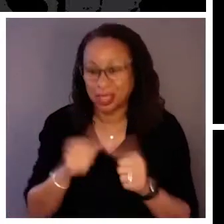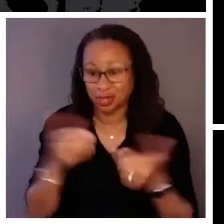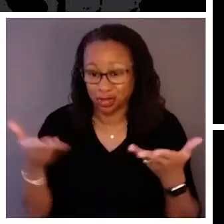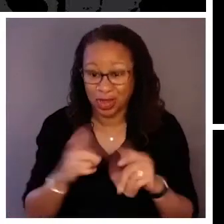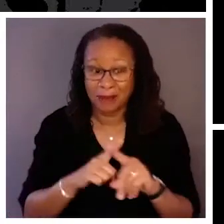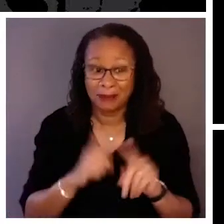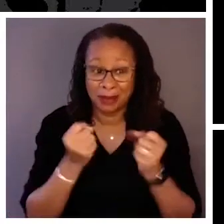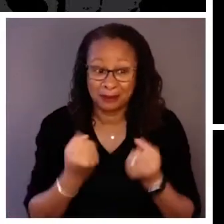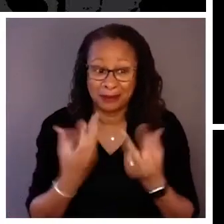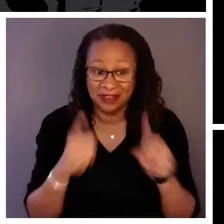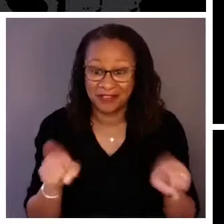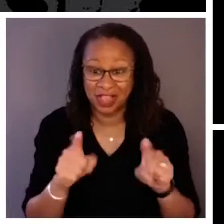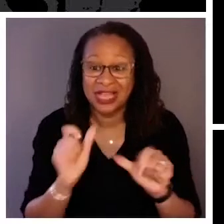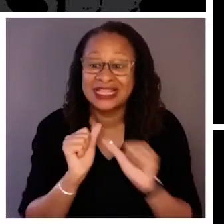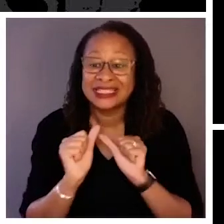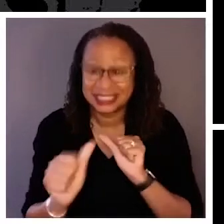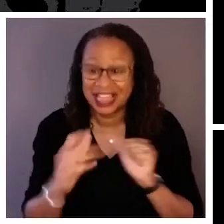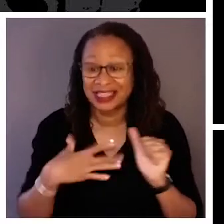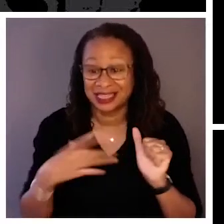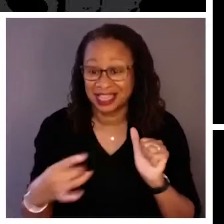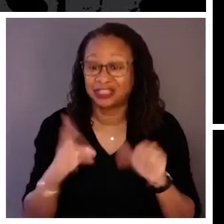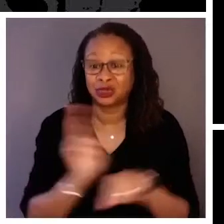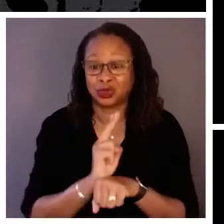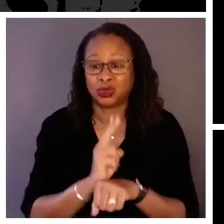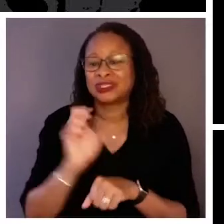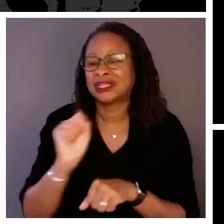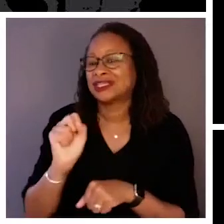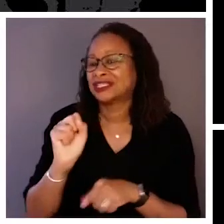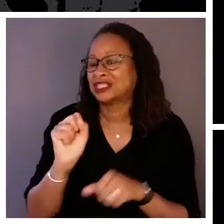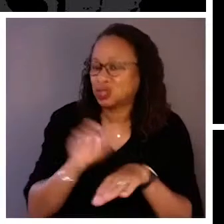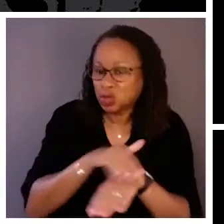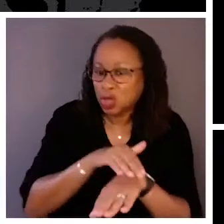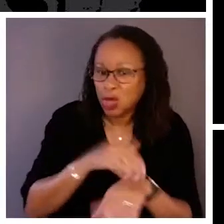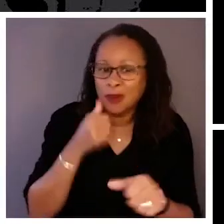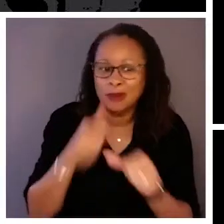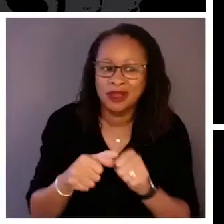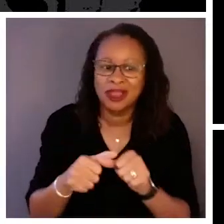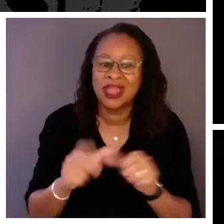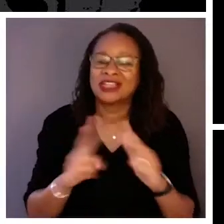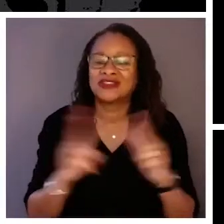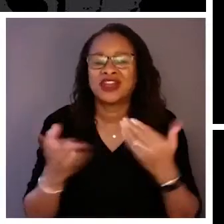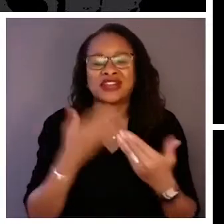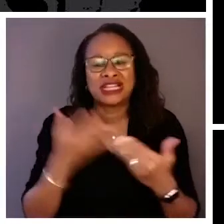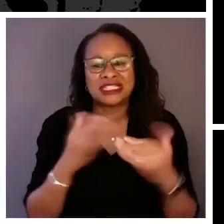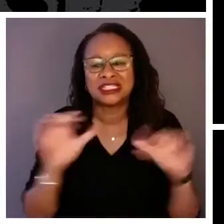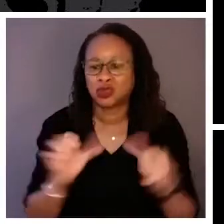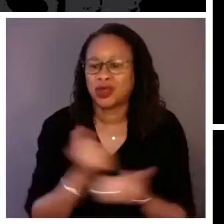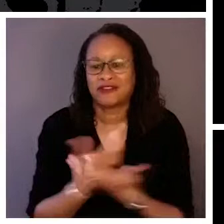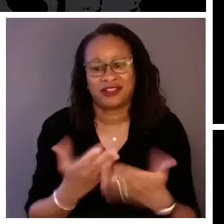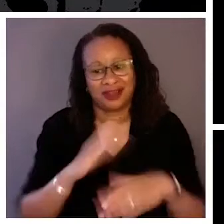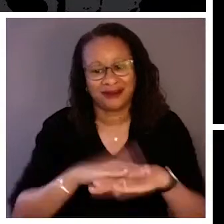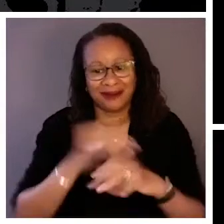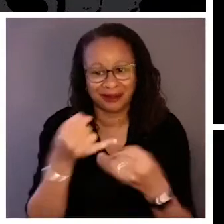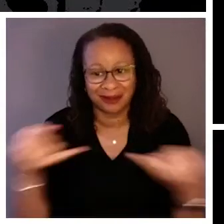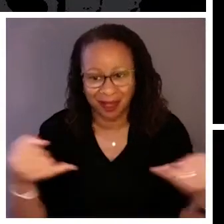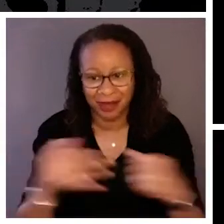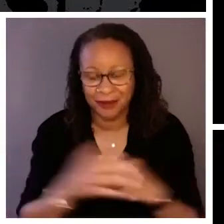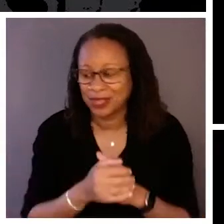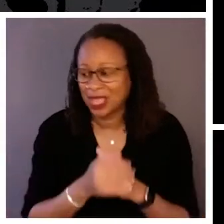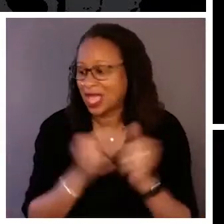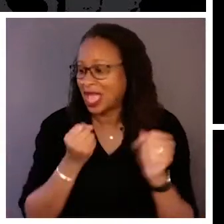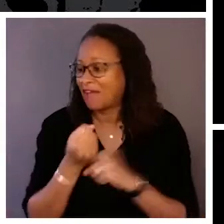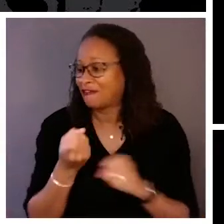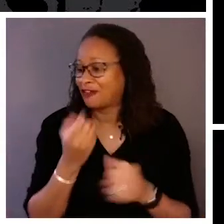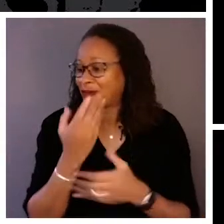of you like snail mail. I'm telling you, it's really, really easy to do all of this online, every single bit of